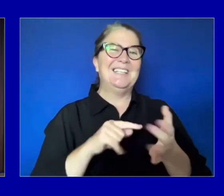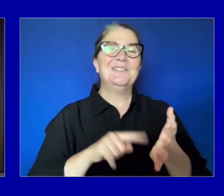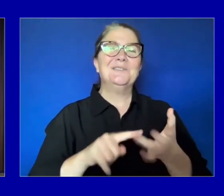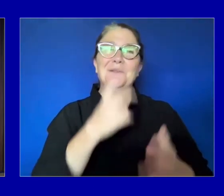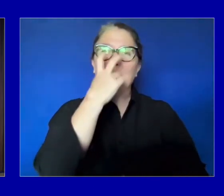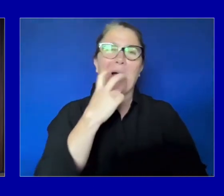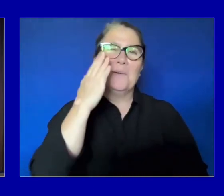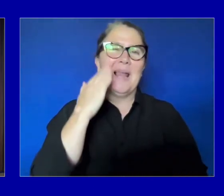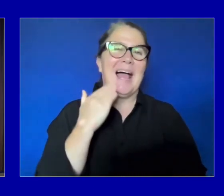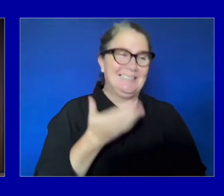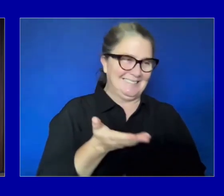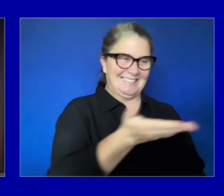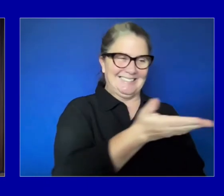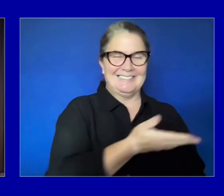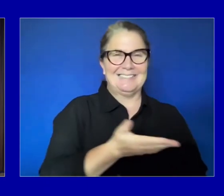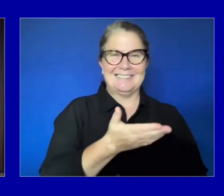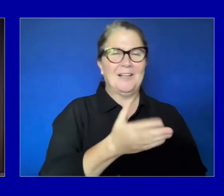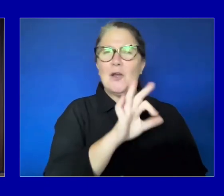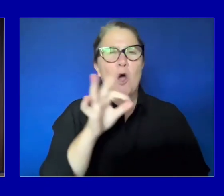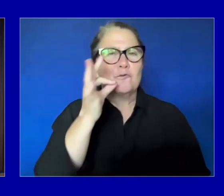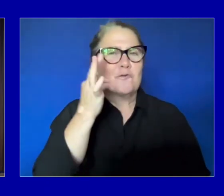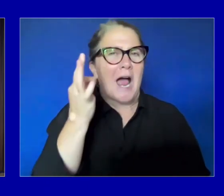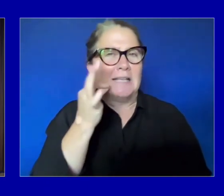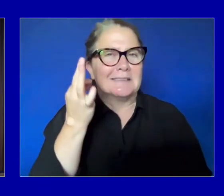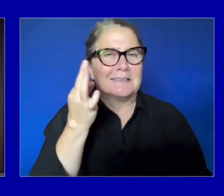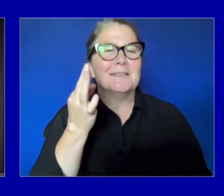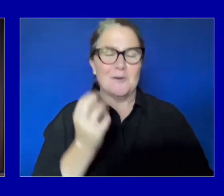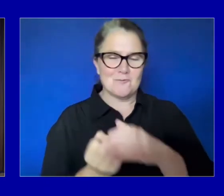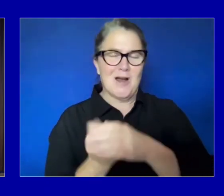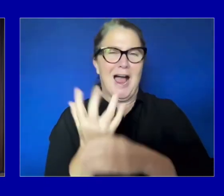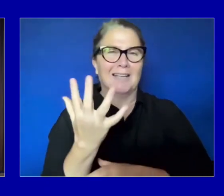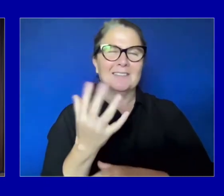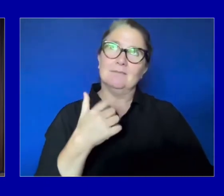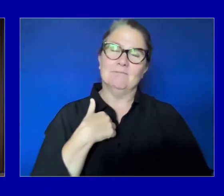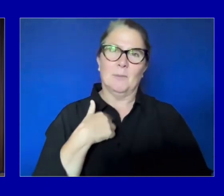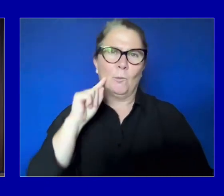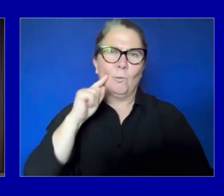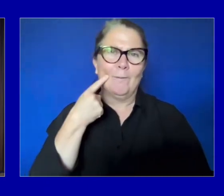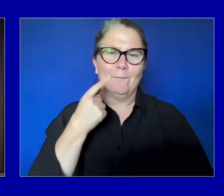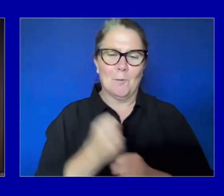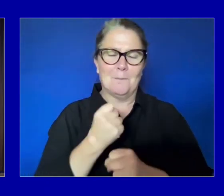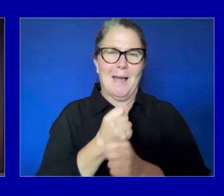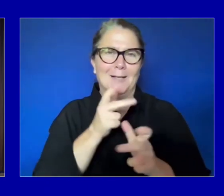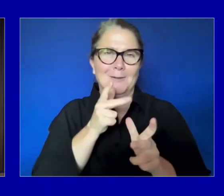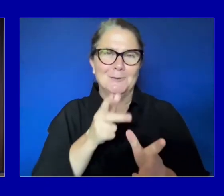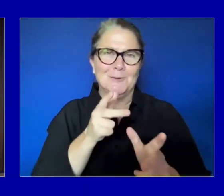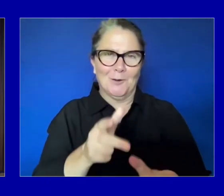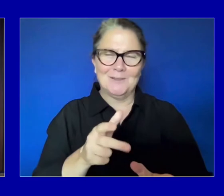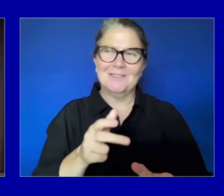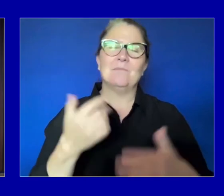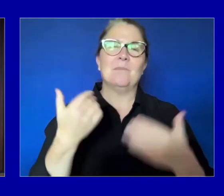but, um, that all those old basket weavers, um, I lived at Cape Opway. We had a